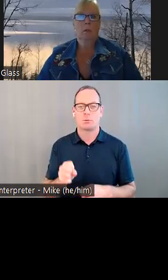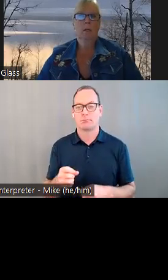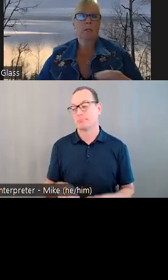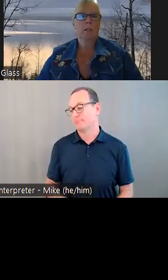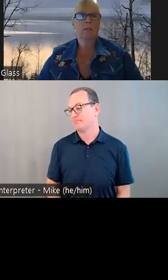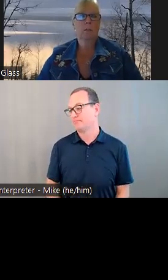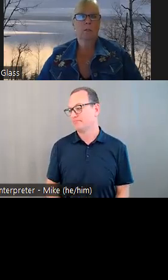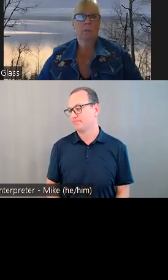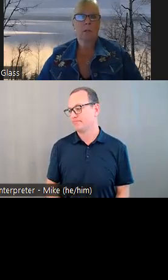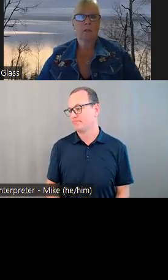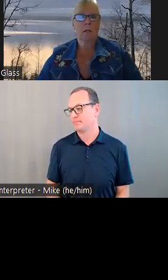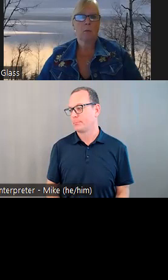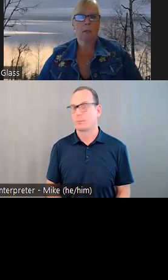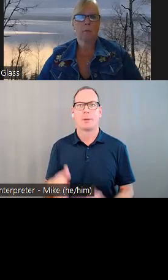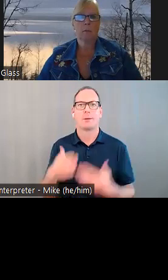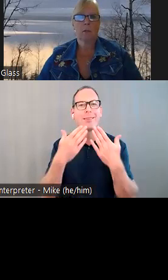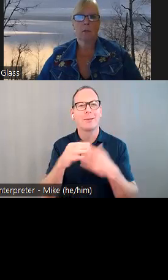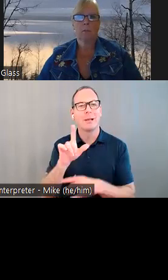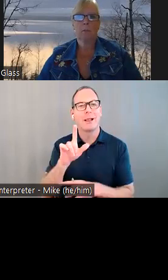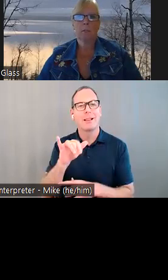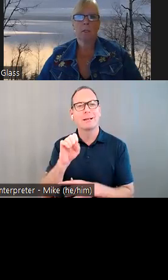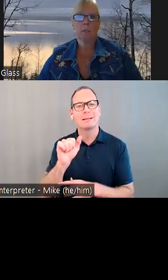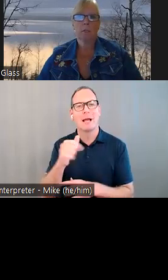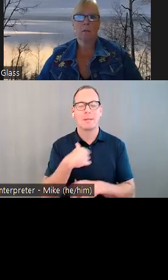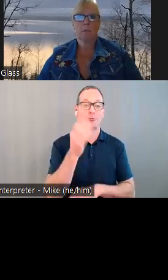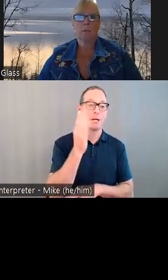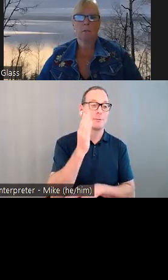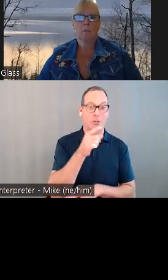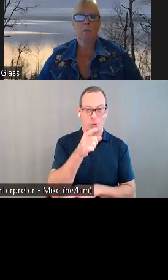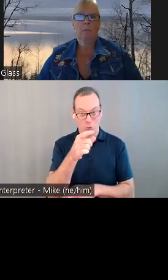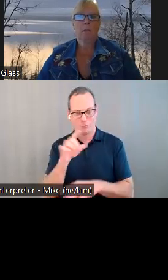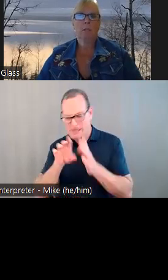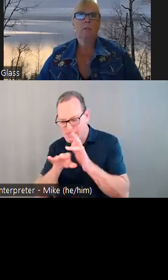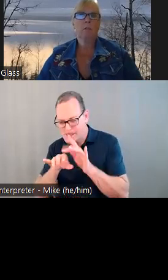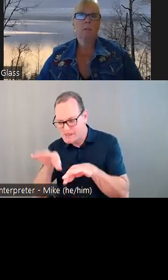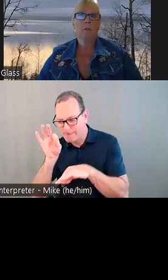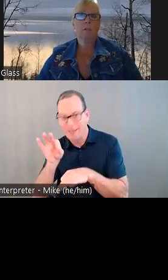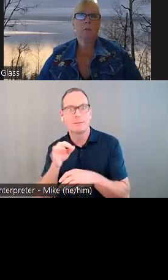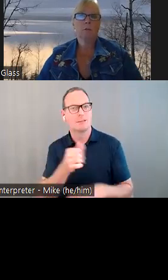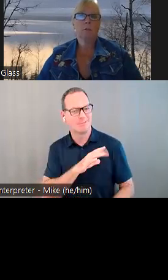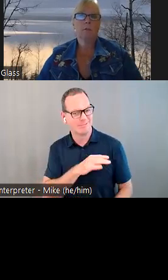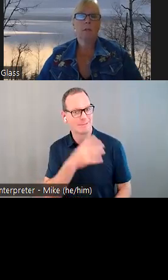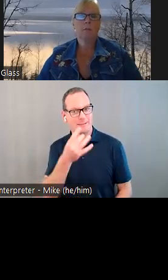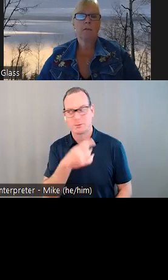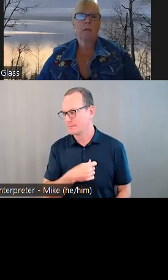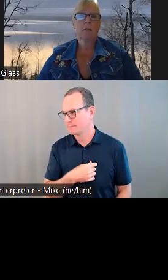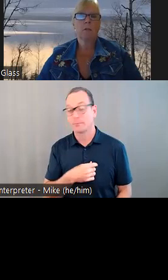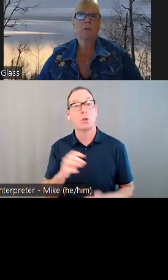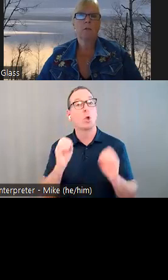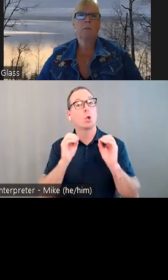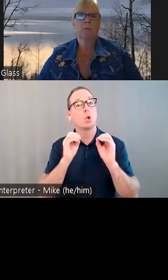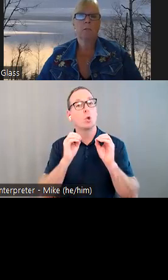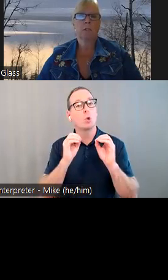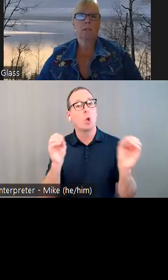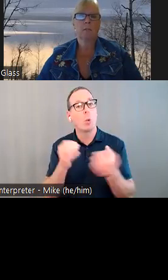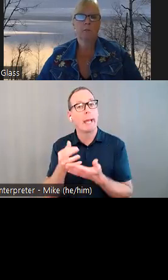Okay, and thanks again, Lisa, for looking up that stat while I was in mid-presentation here. That's interesting too, Lisa. No source of income,